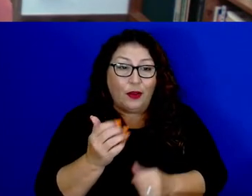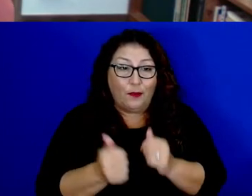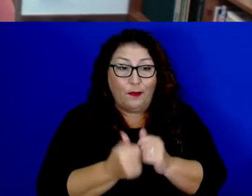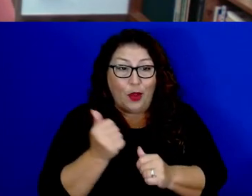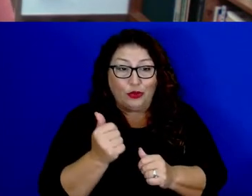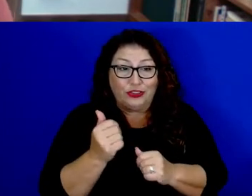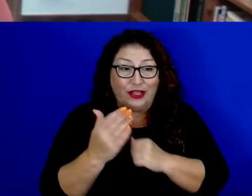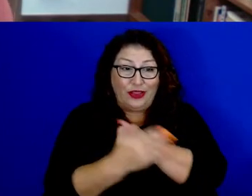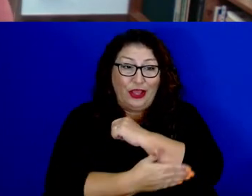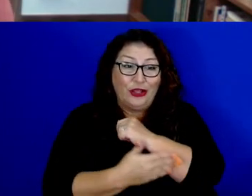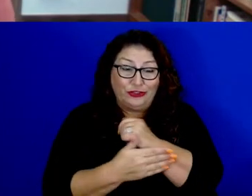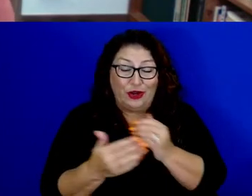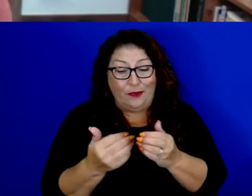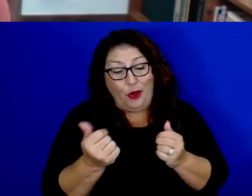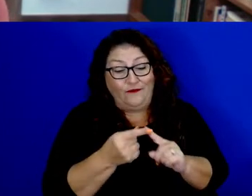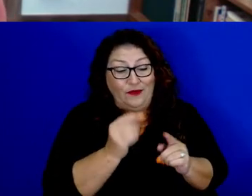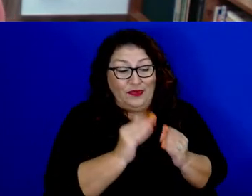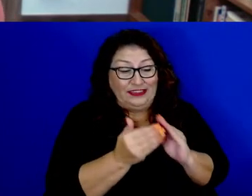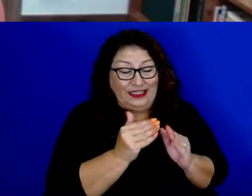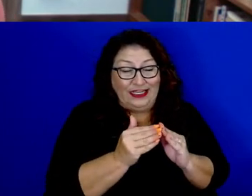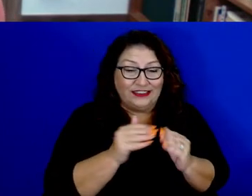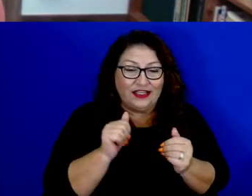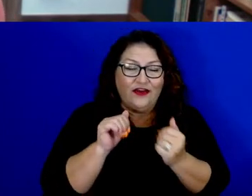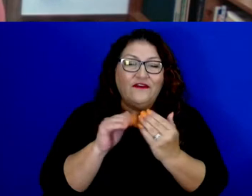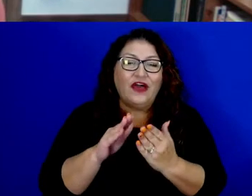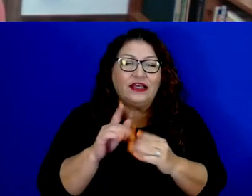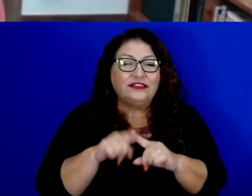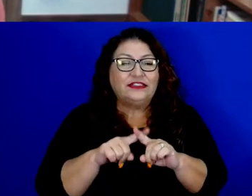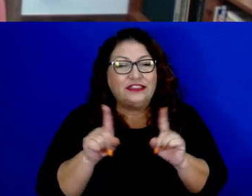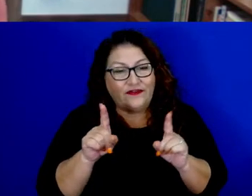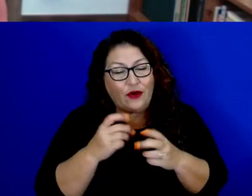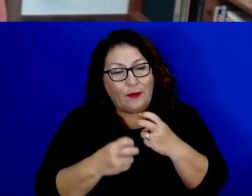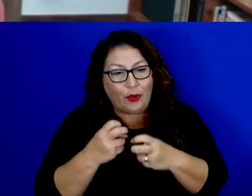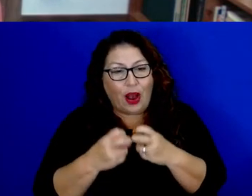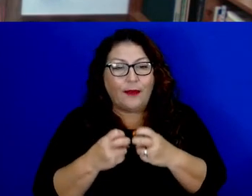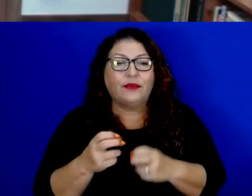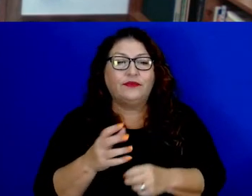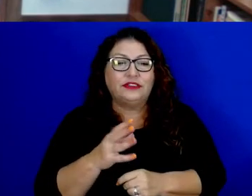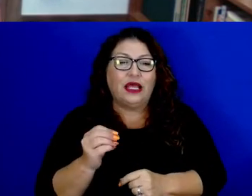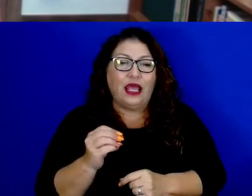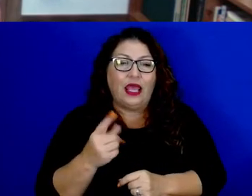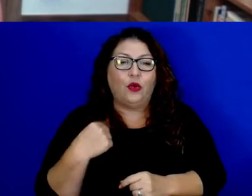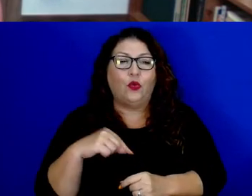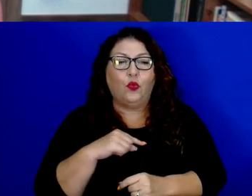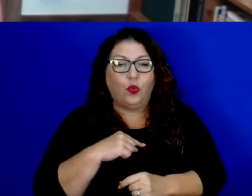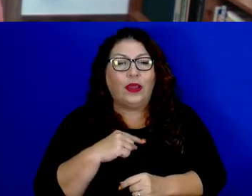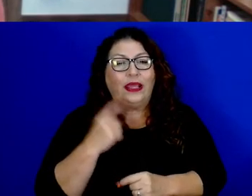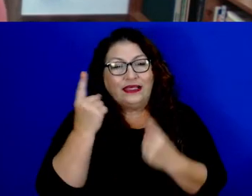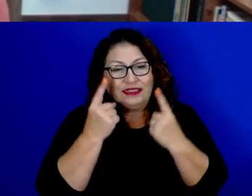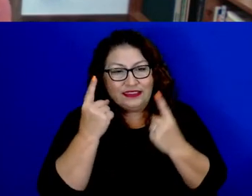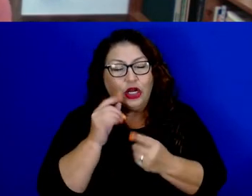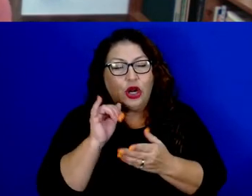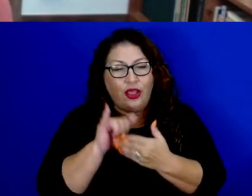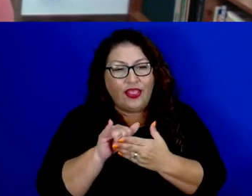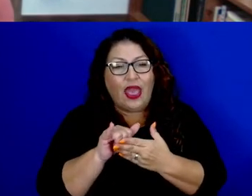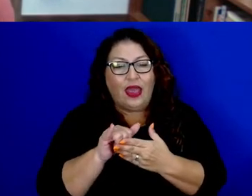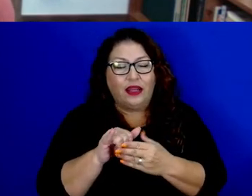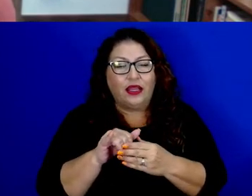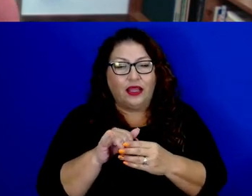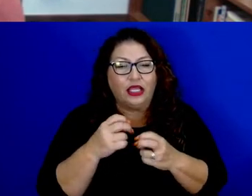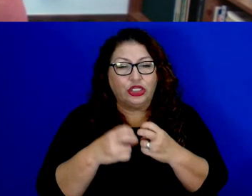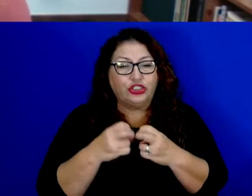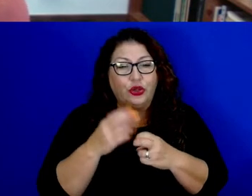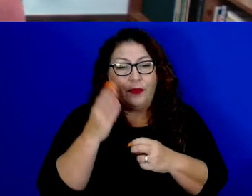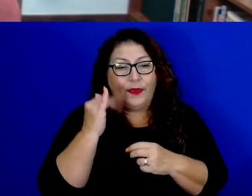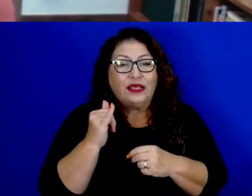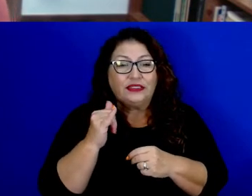cities, face different problems, and we consider that it's due because public services are not